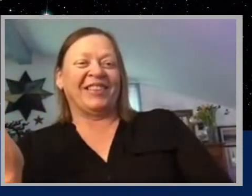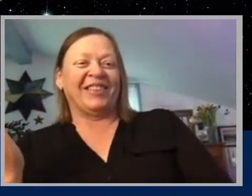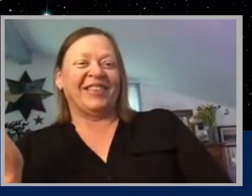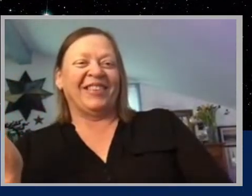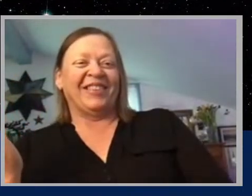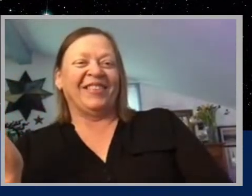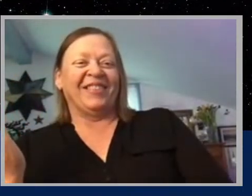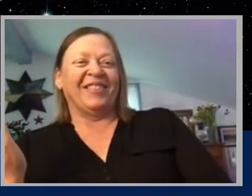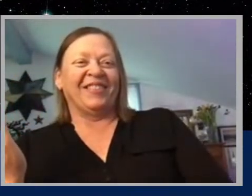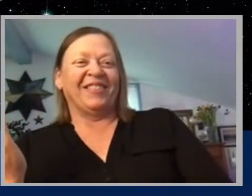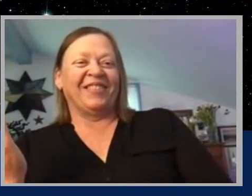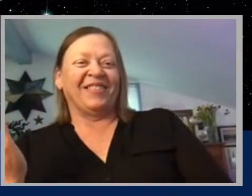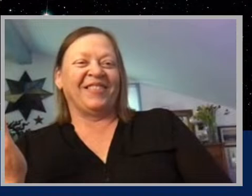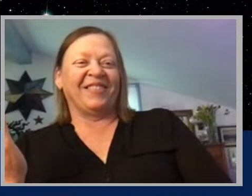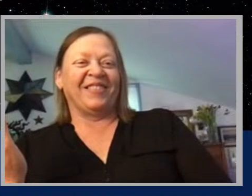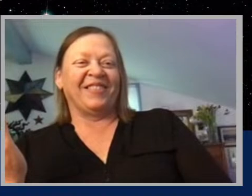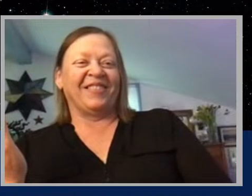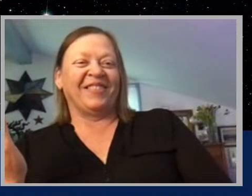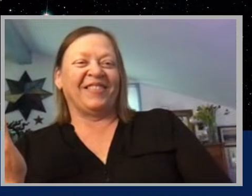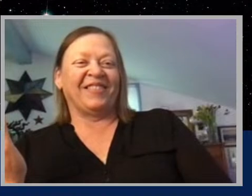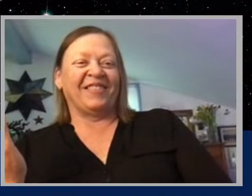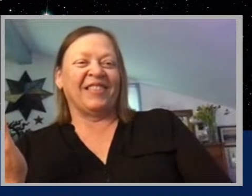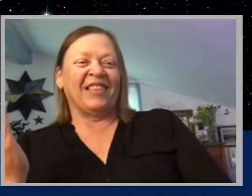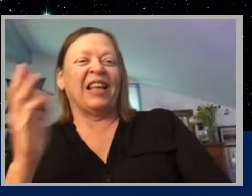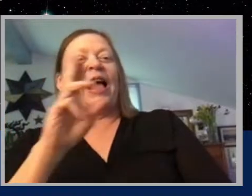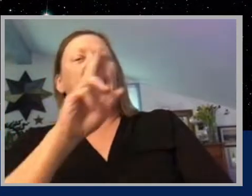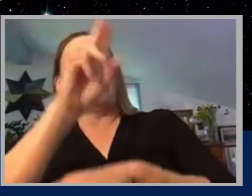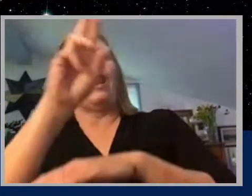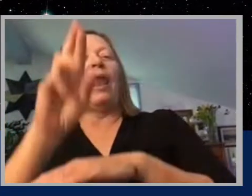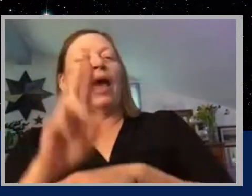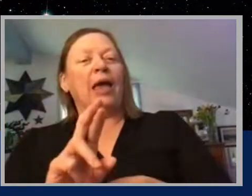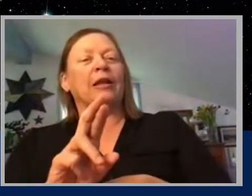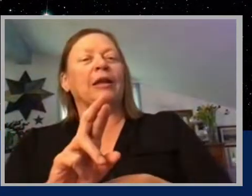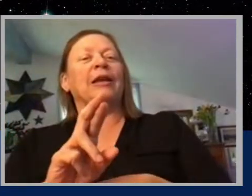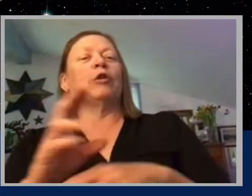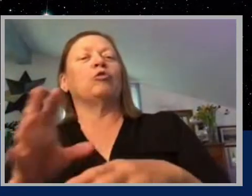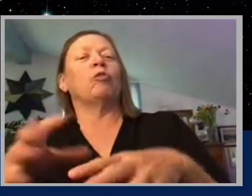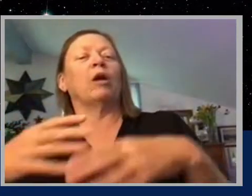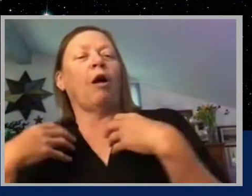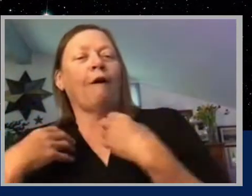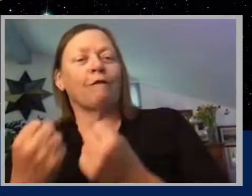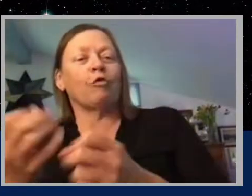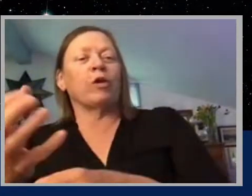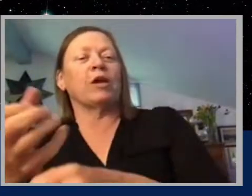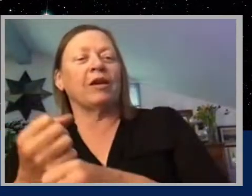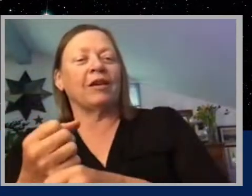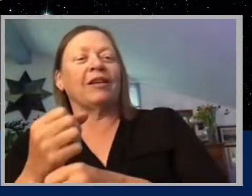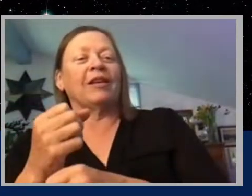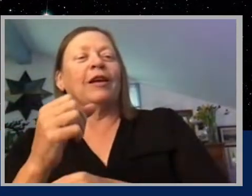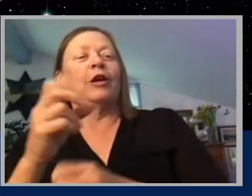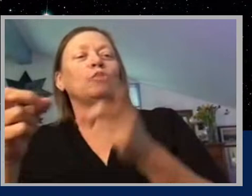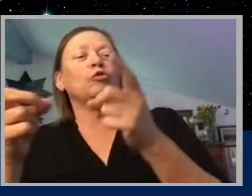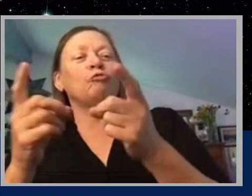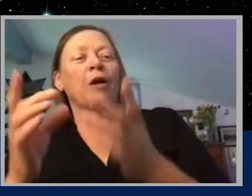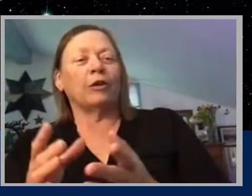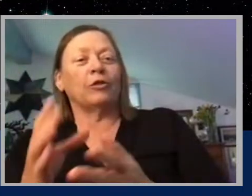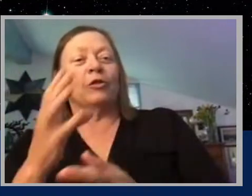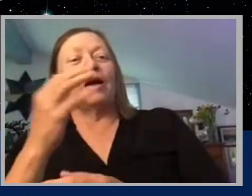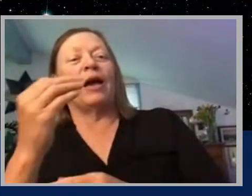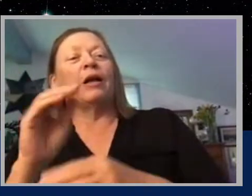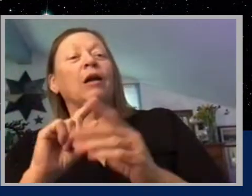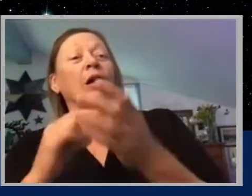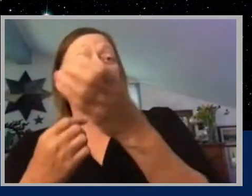So this is the landing recovery director one. It has our caps, and then in the back it's